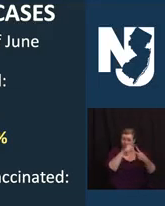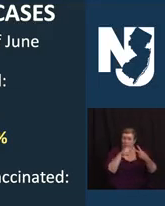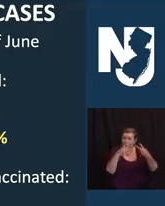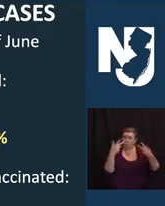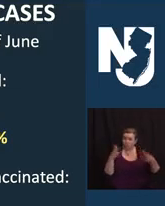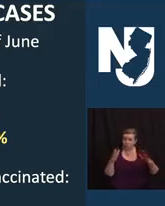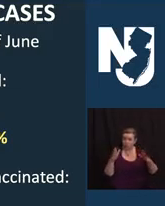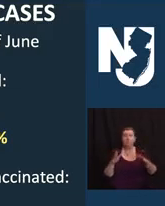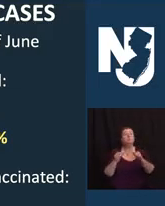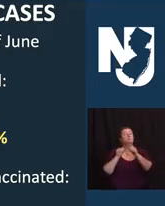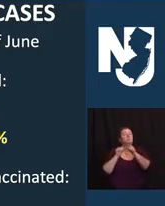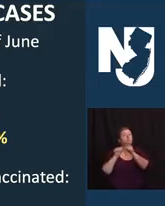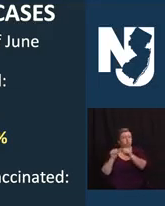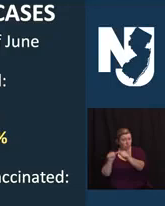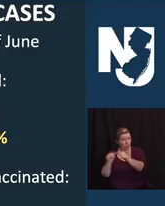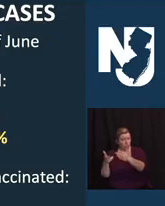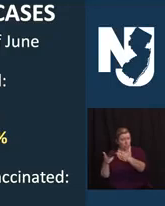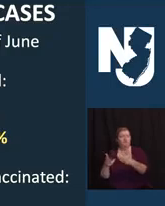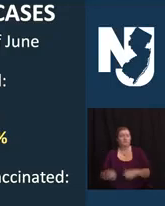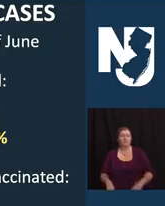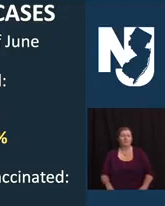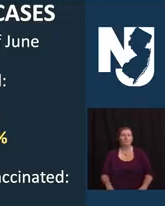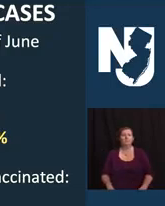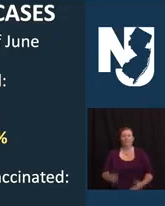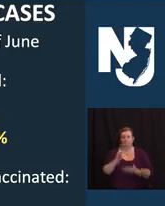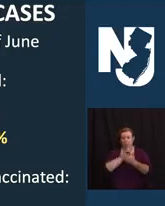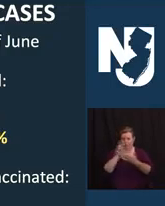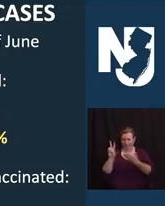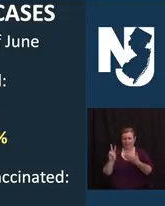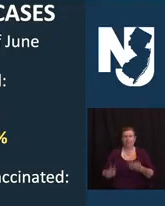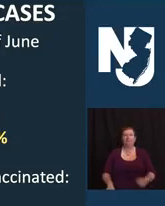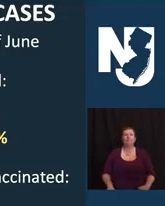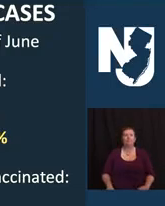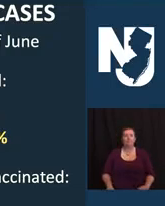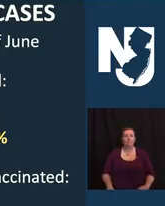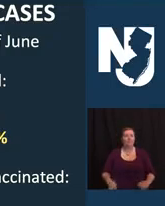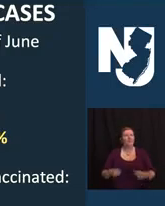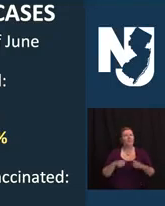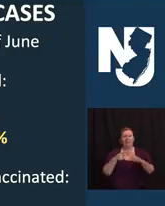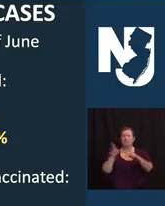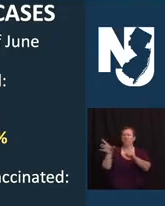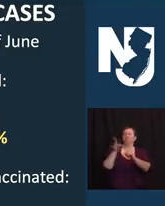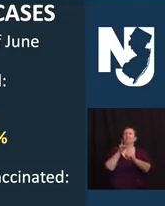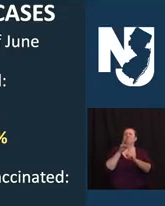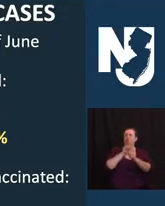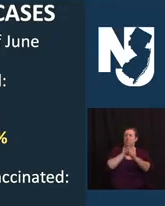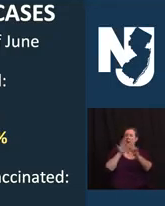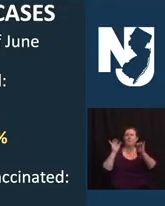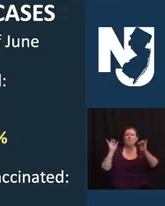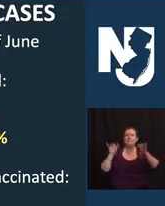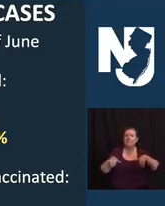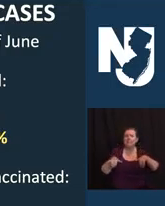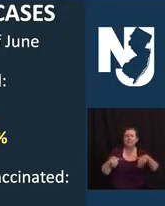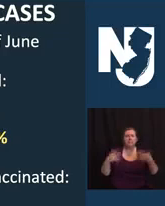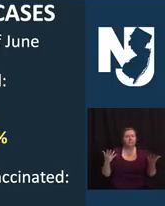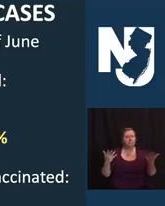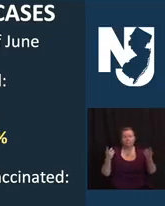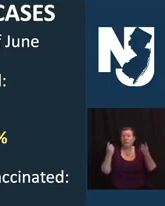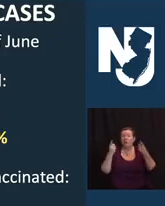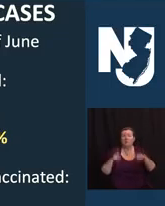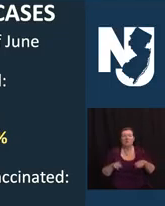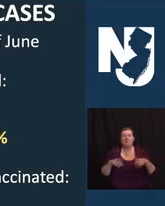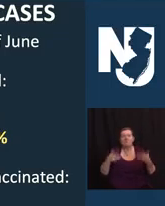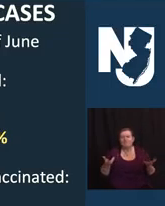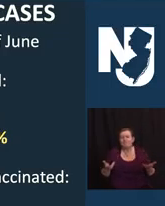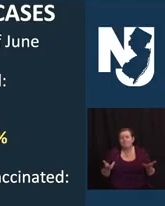those individuals who are 14 days past the date of their final vaccine dose. And again, Judy and Ed